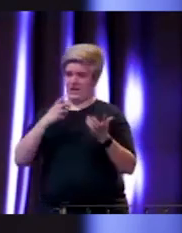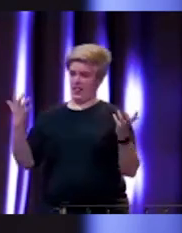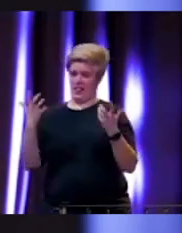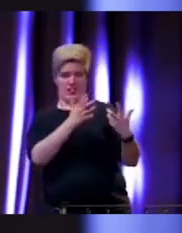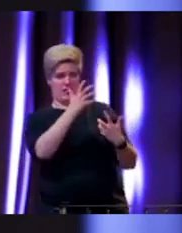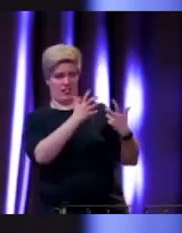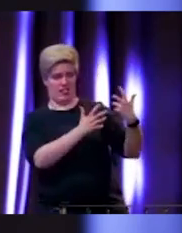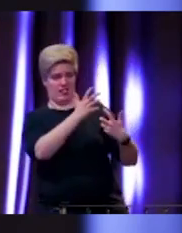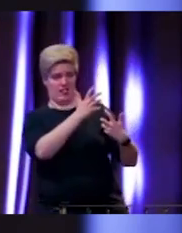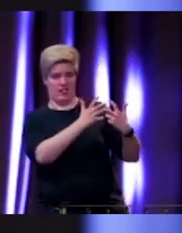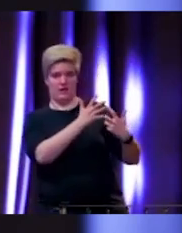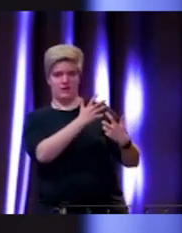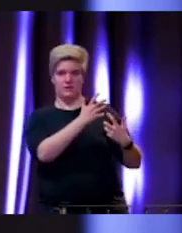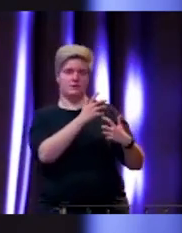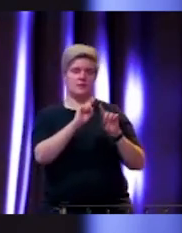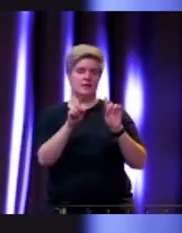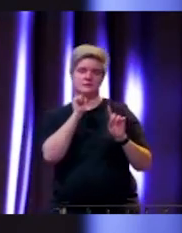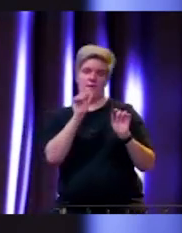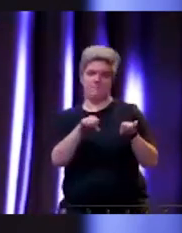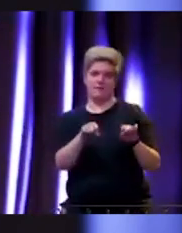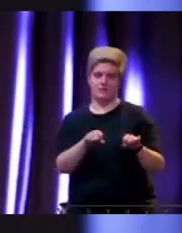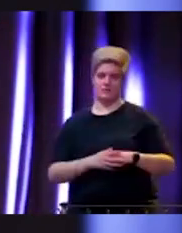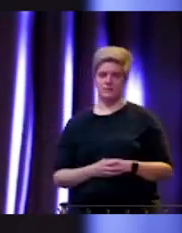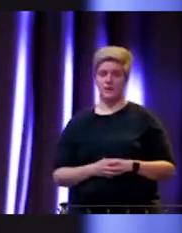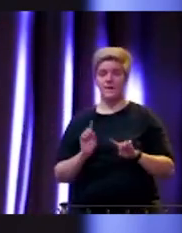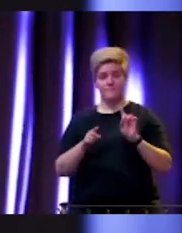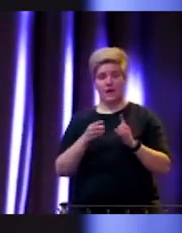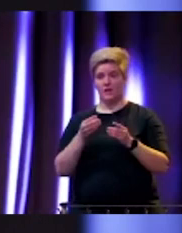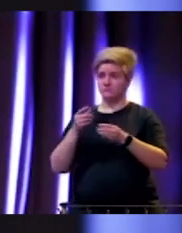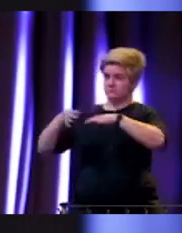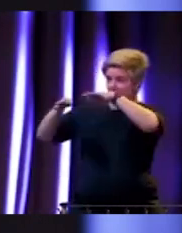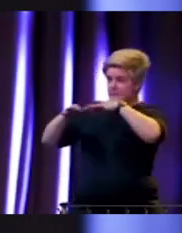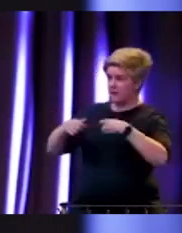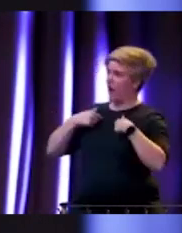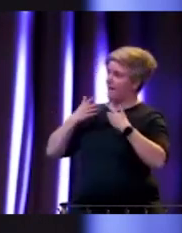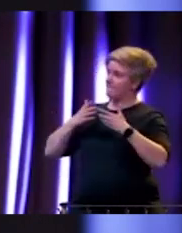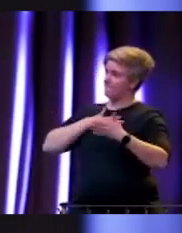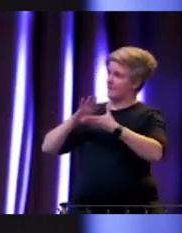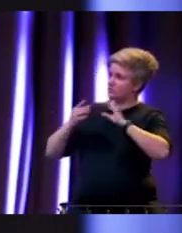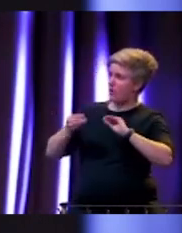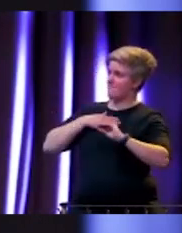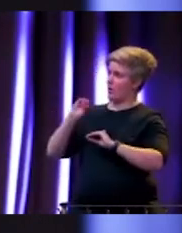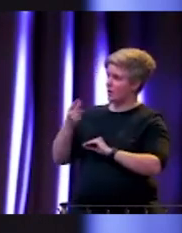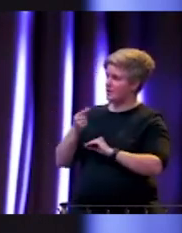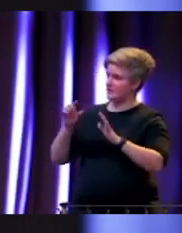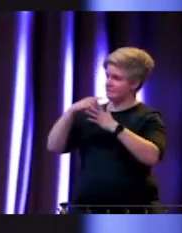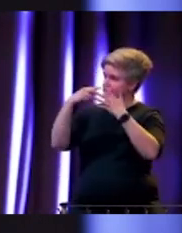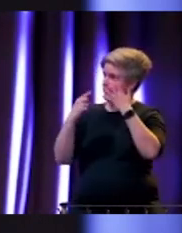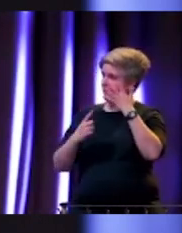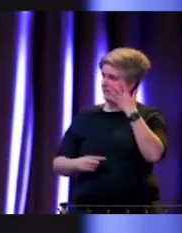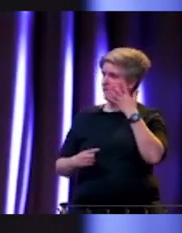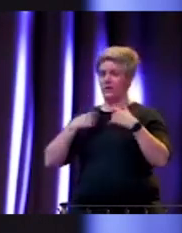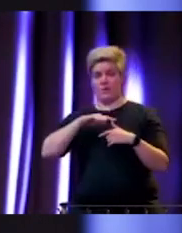are, and we as program officers, and I'm comfortable saying this on behalf of many of our colleagues who